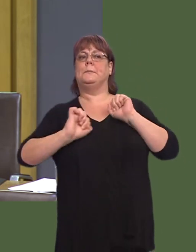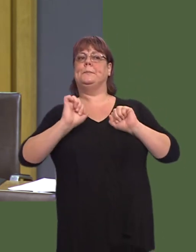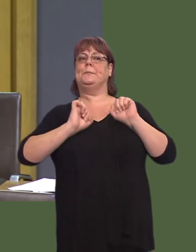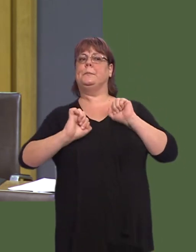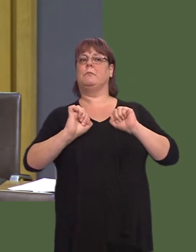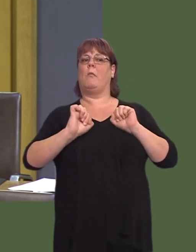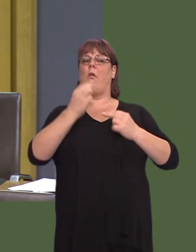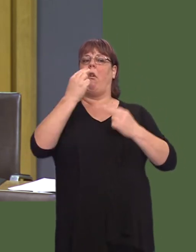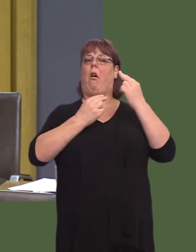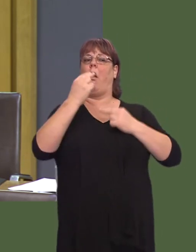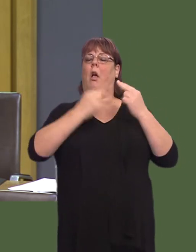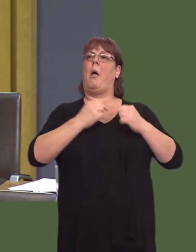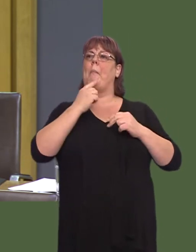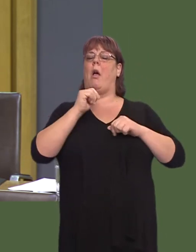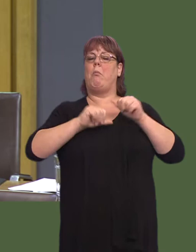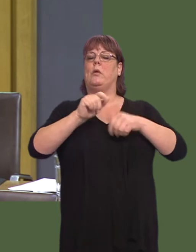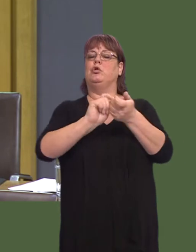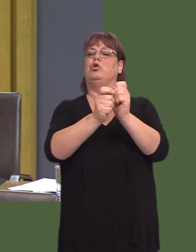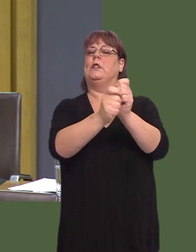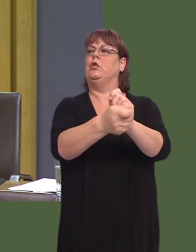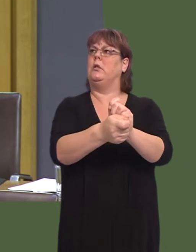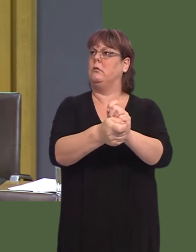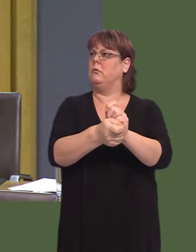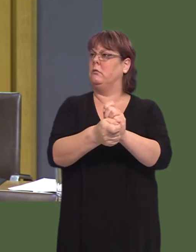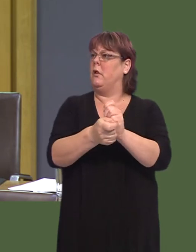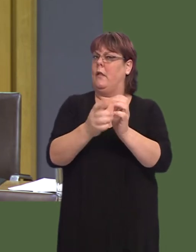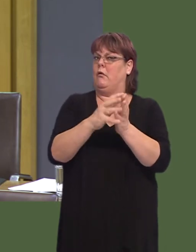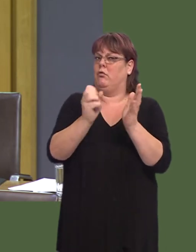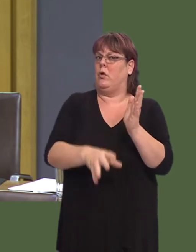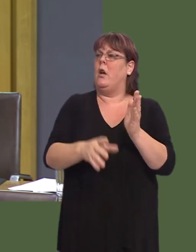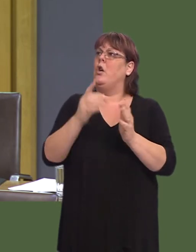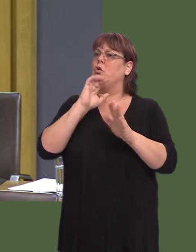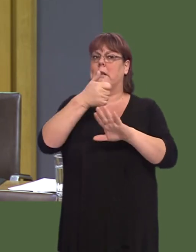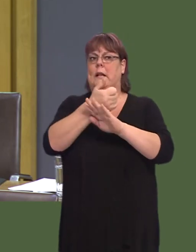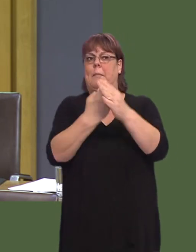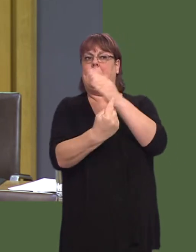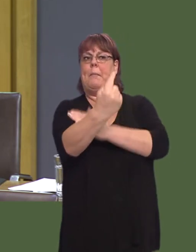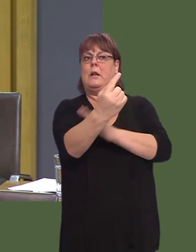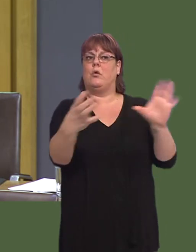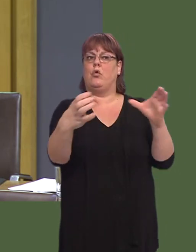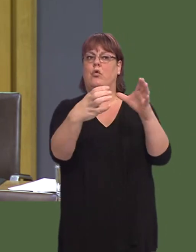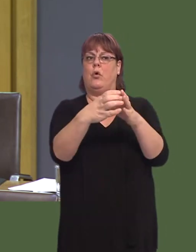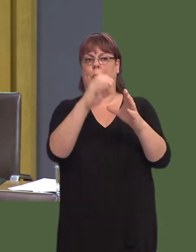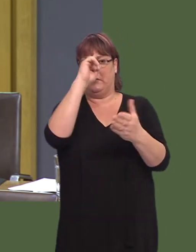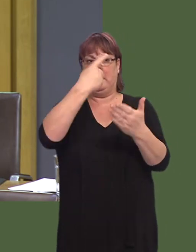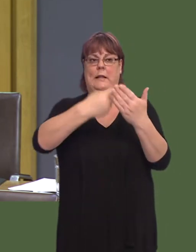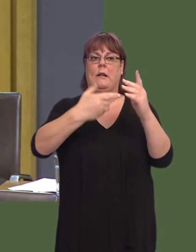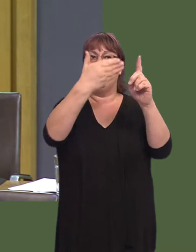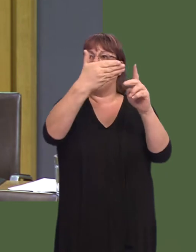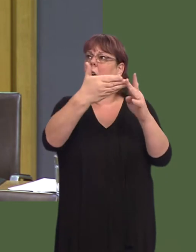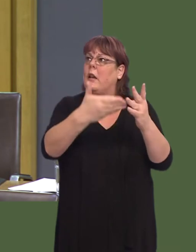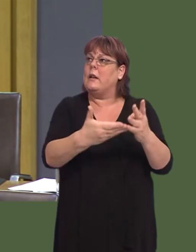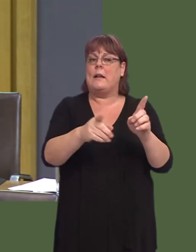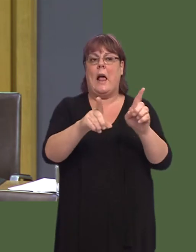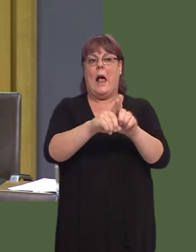by moving the goalposts? And isn't it time that Wales established an independent body for setting targets and publishing